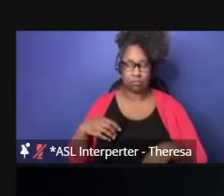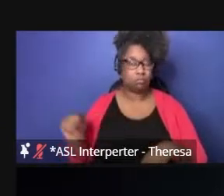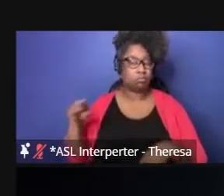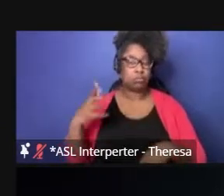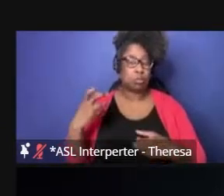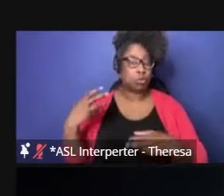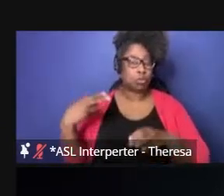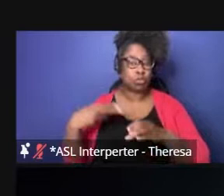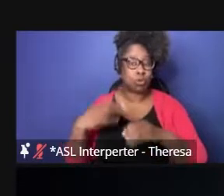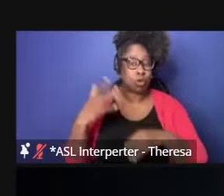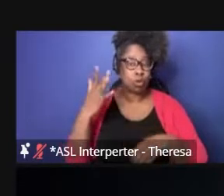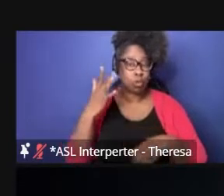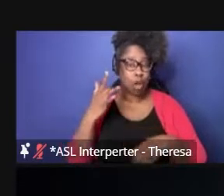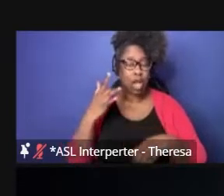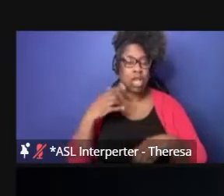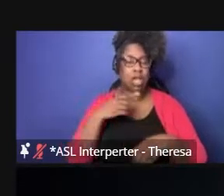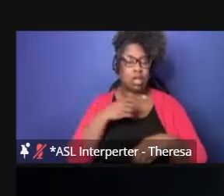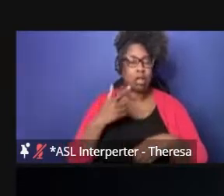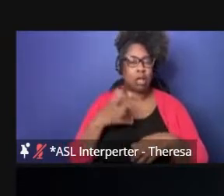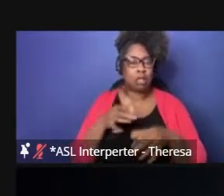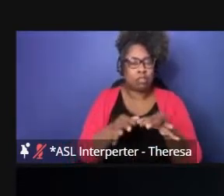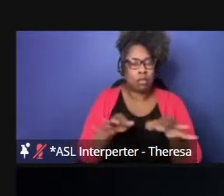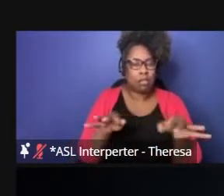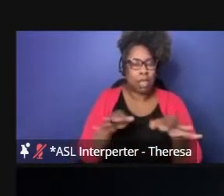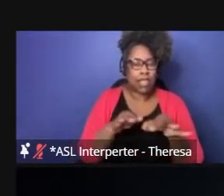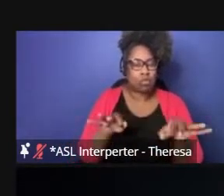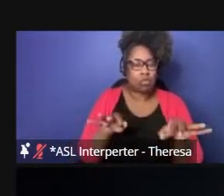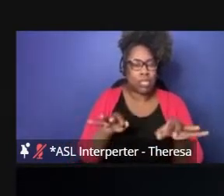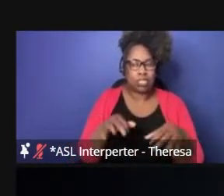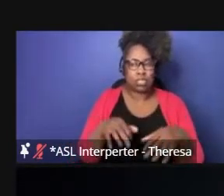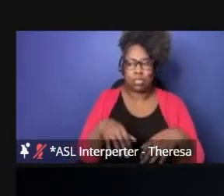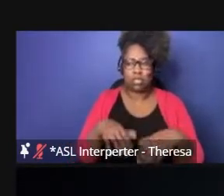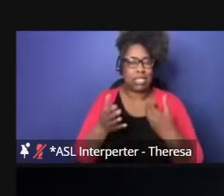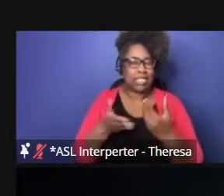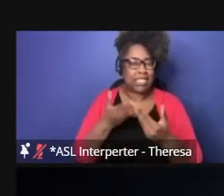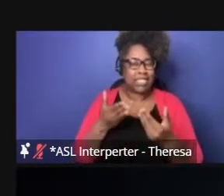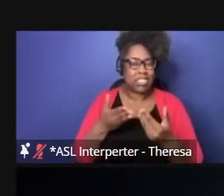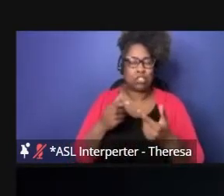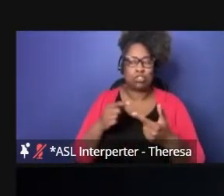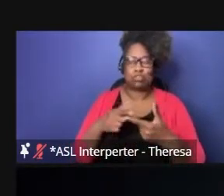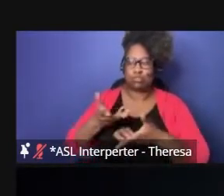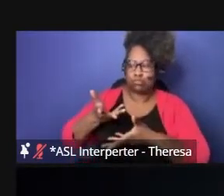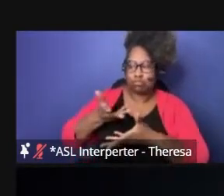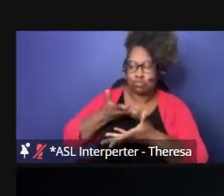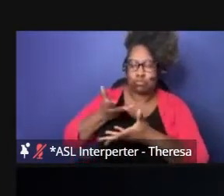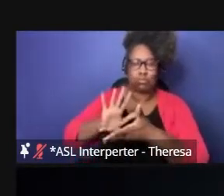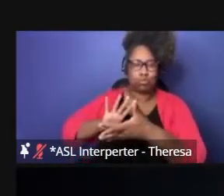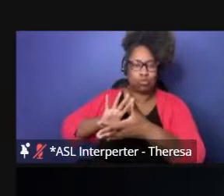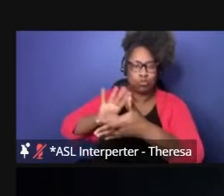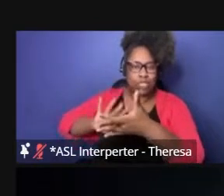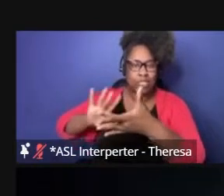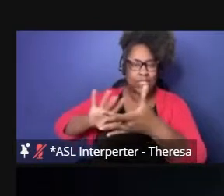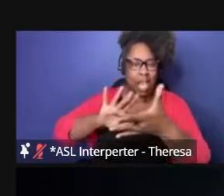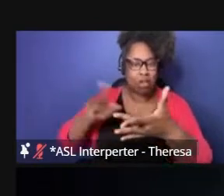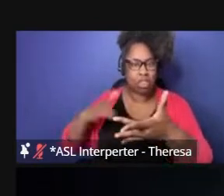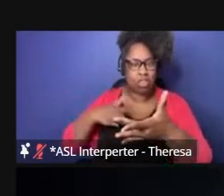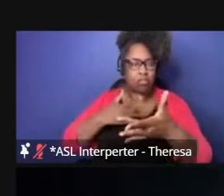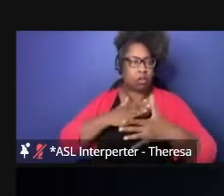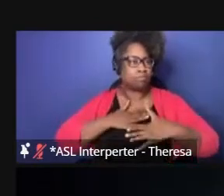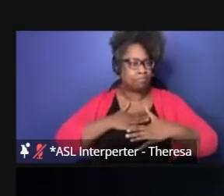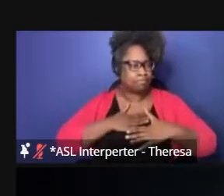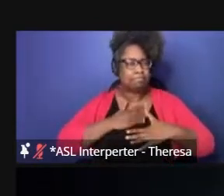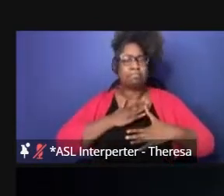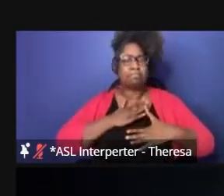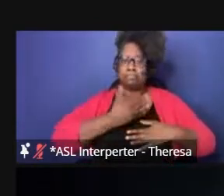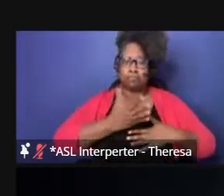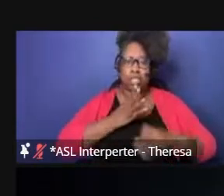warm language that was used and the approachable language and the approachable format that was used to reach out. So we were looking